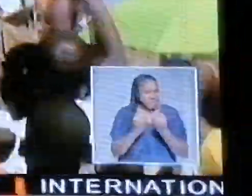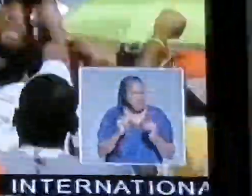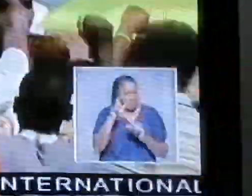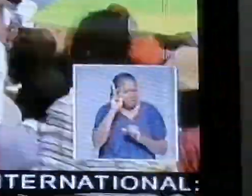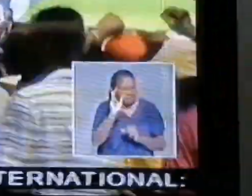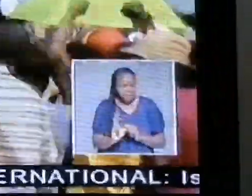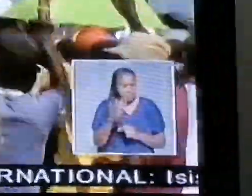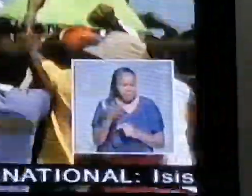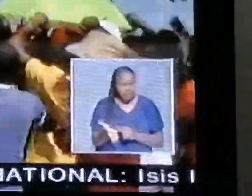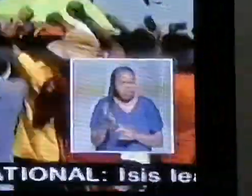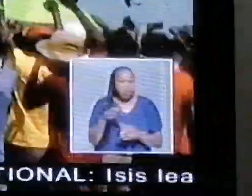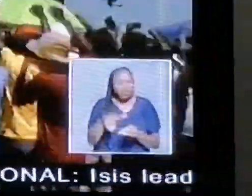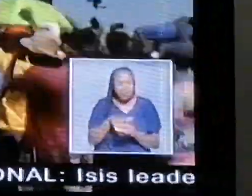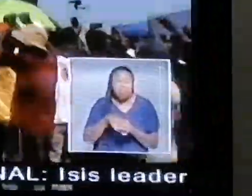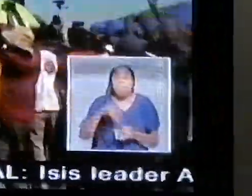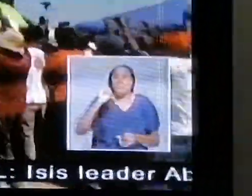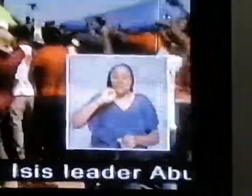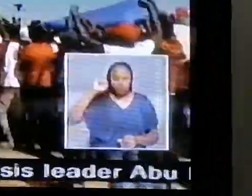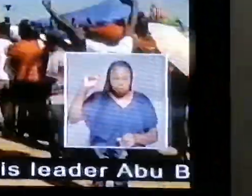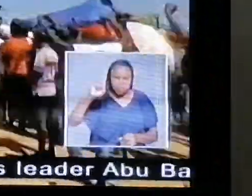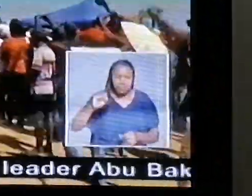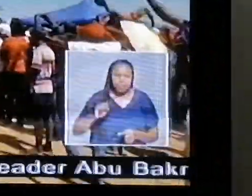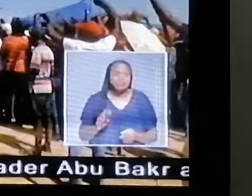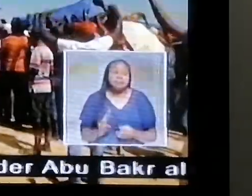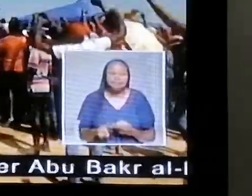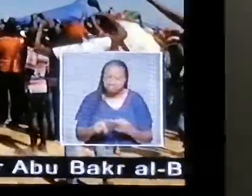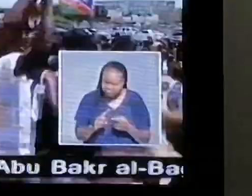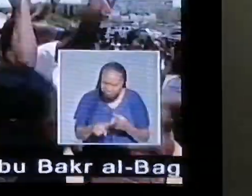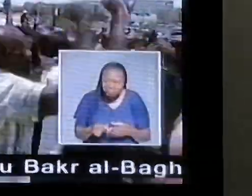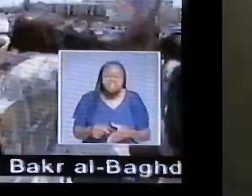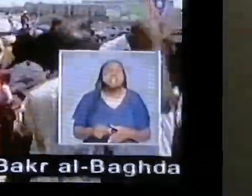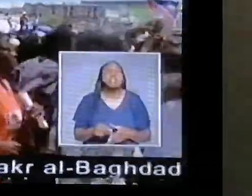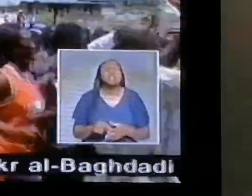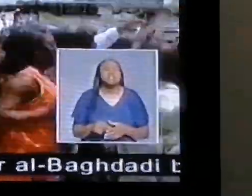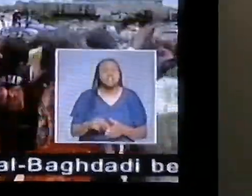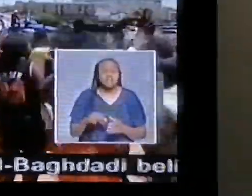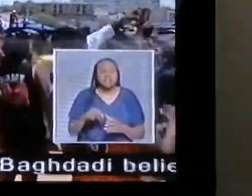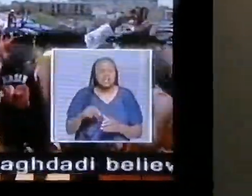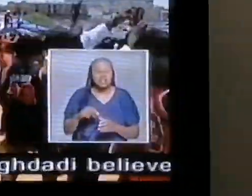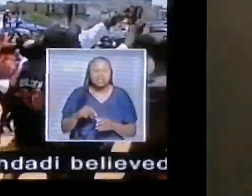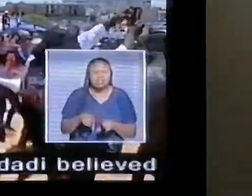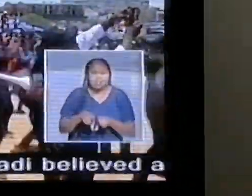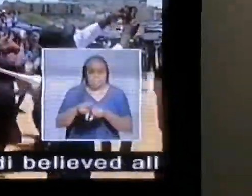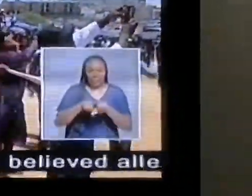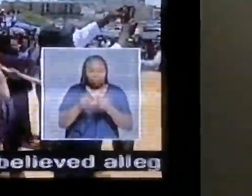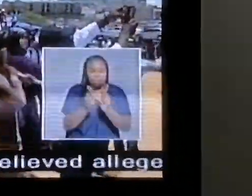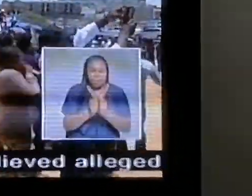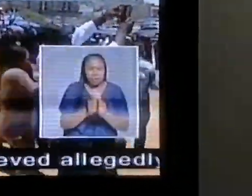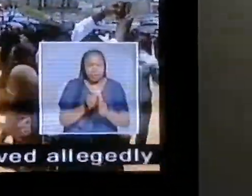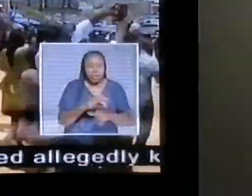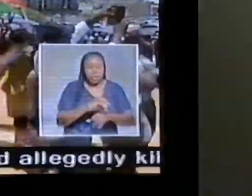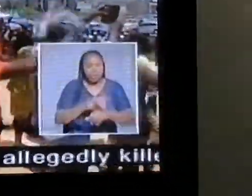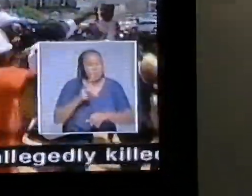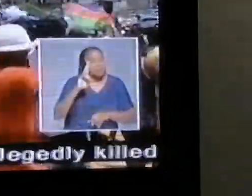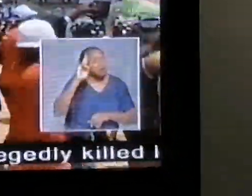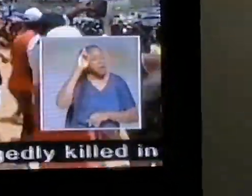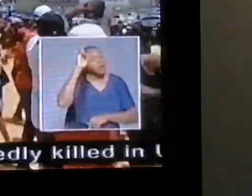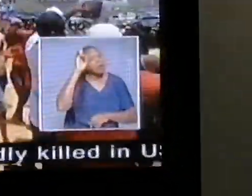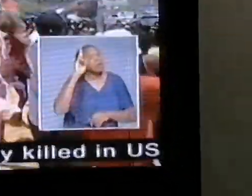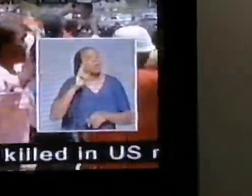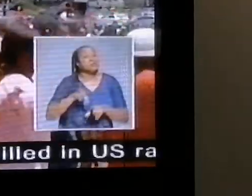candidate remains a member of the ruling party who will go against SWAPO's preferred candidate, Dr. Gengob, in the